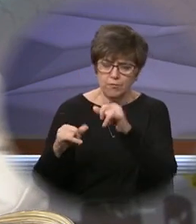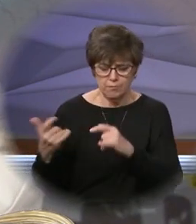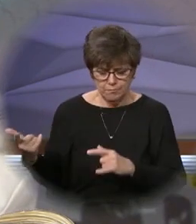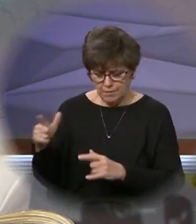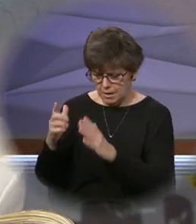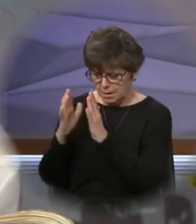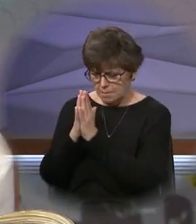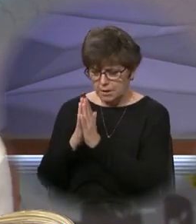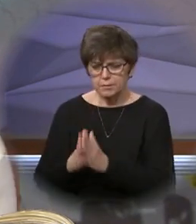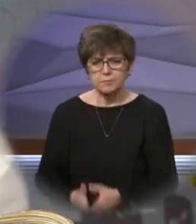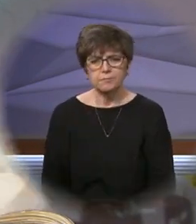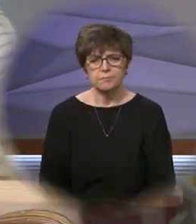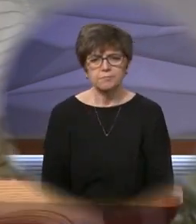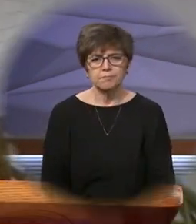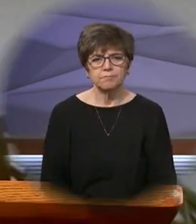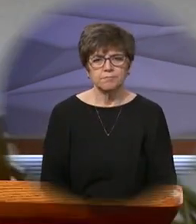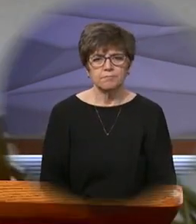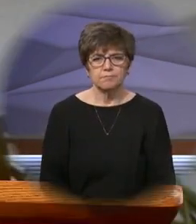ever. Amen.